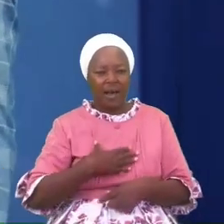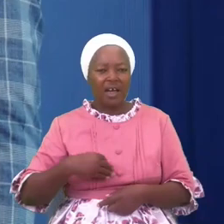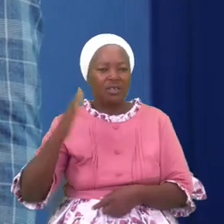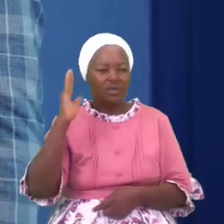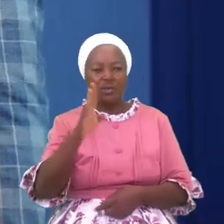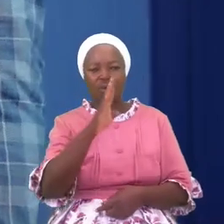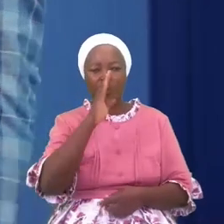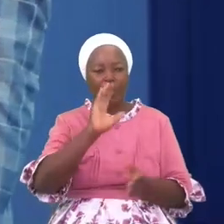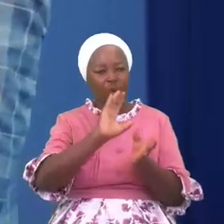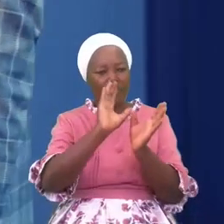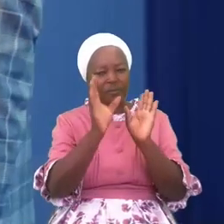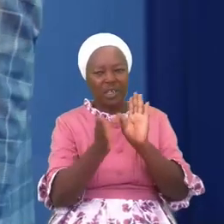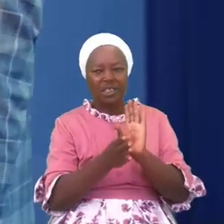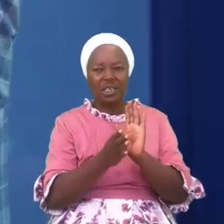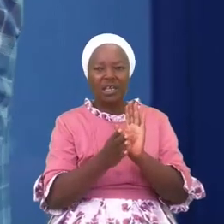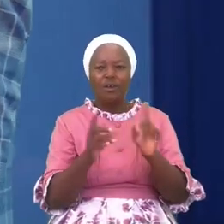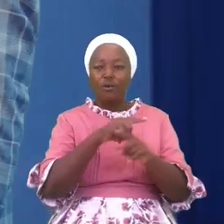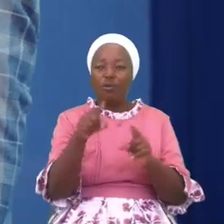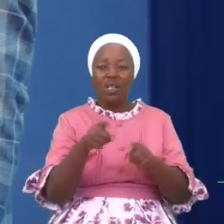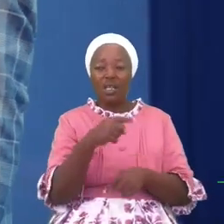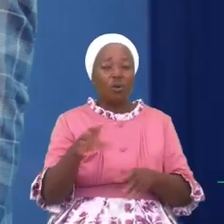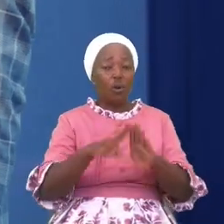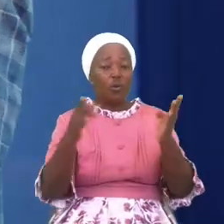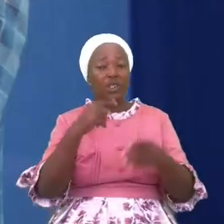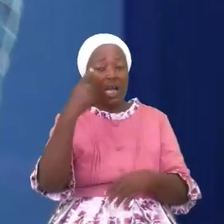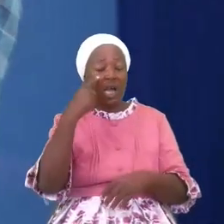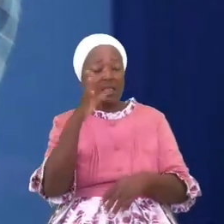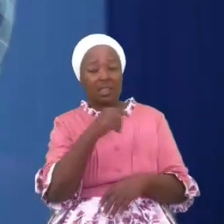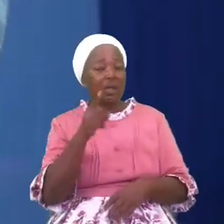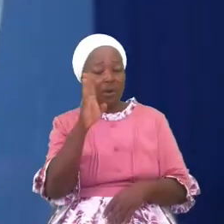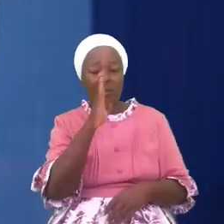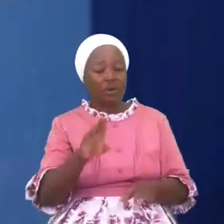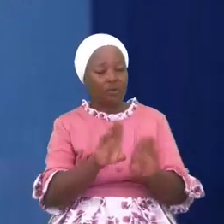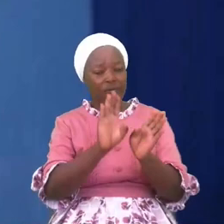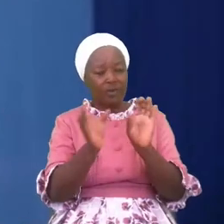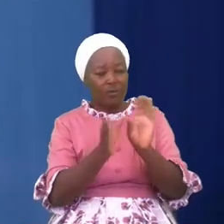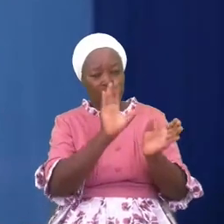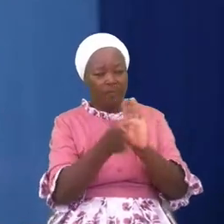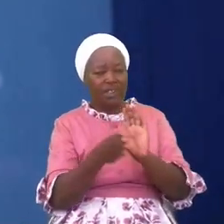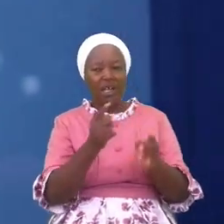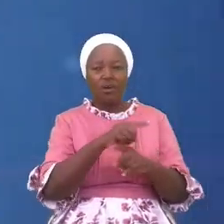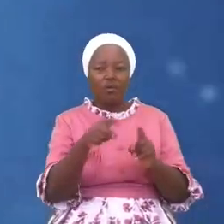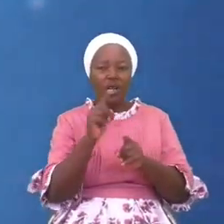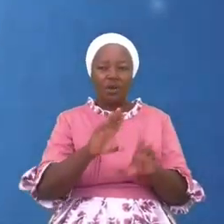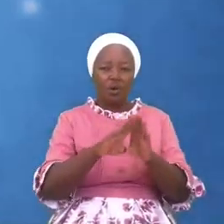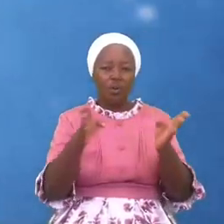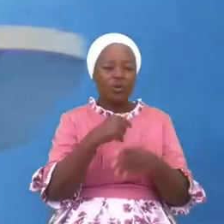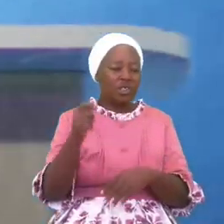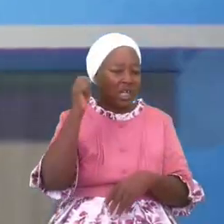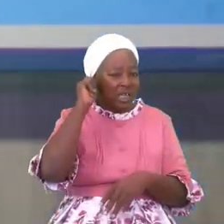they'll be converted. When they hear aright, they'll be converted. And when they think of what they're hearing, and